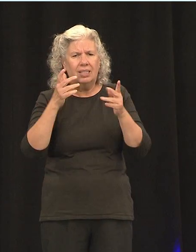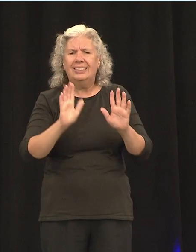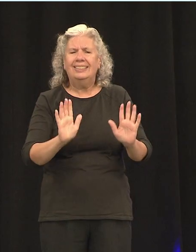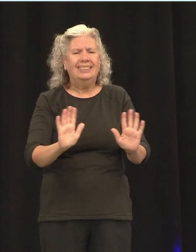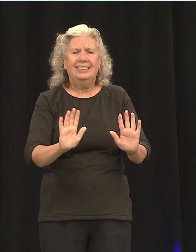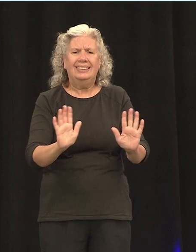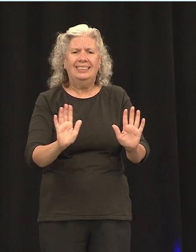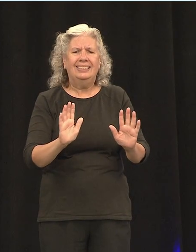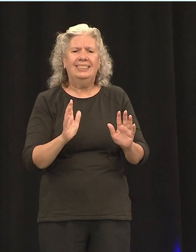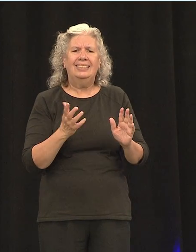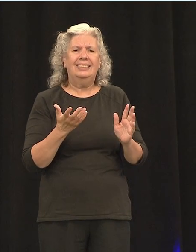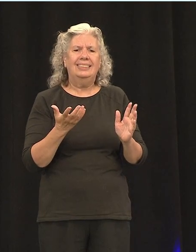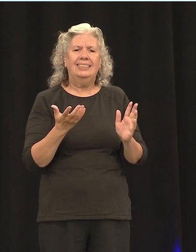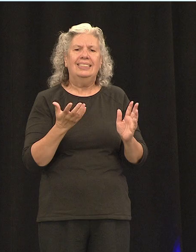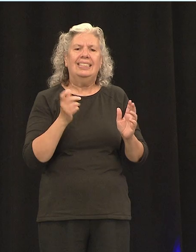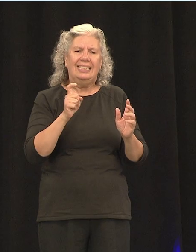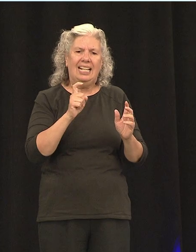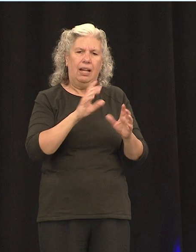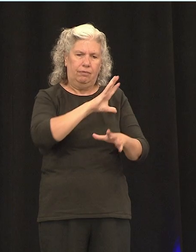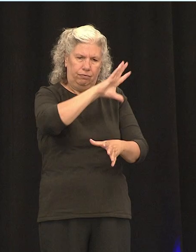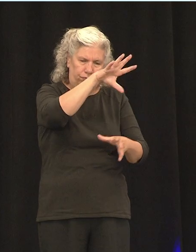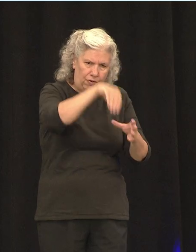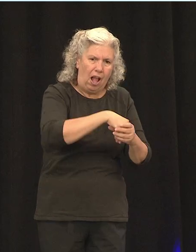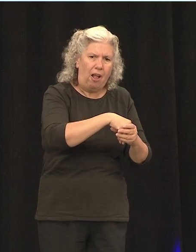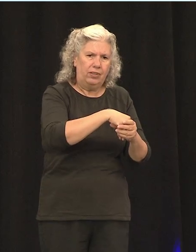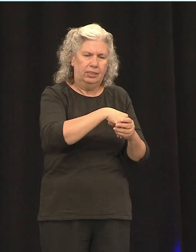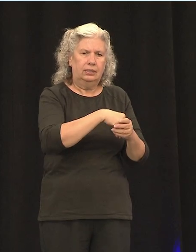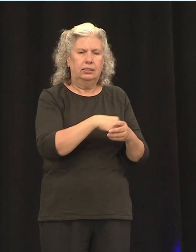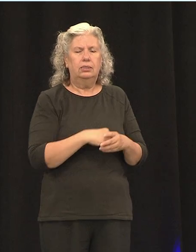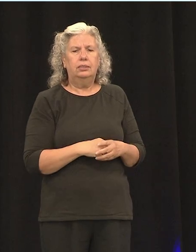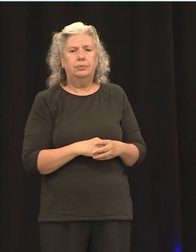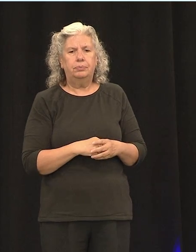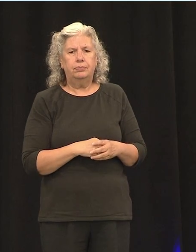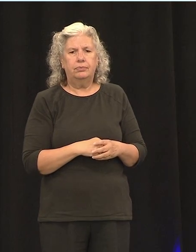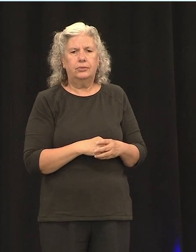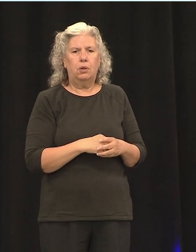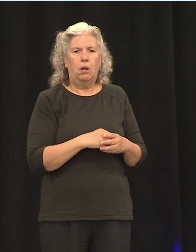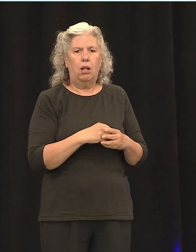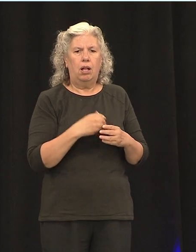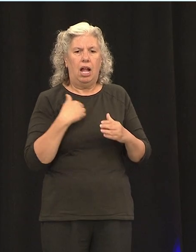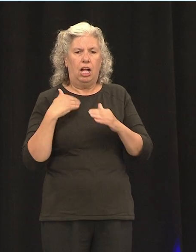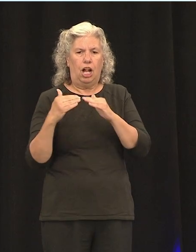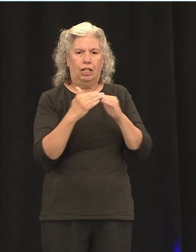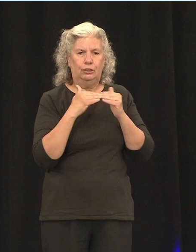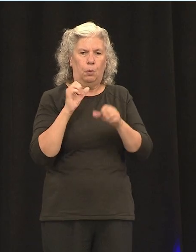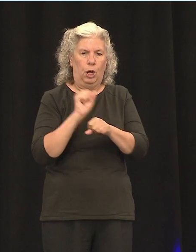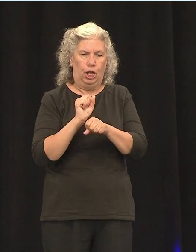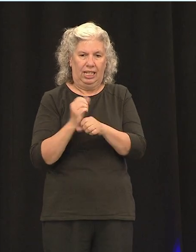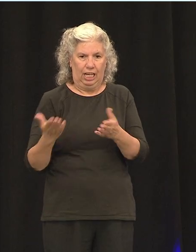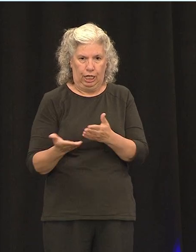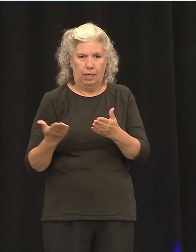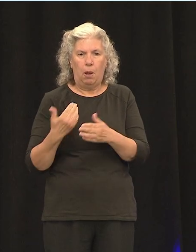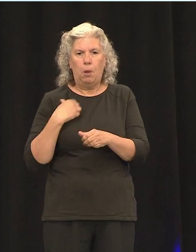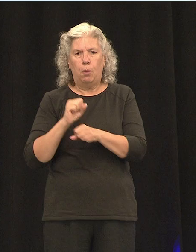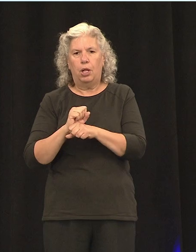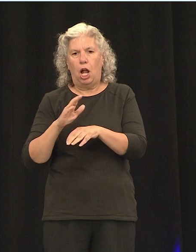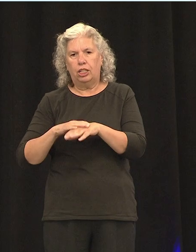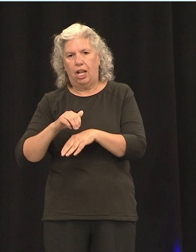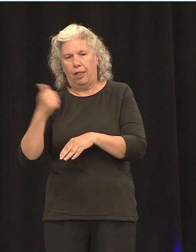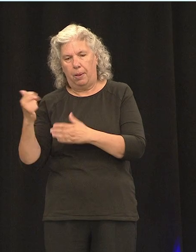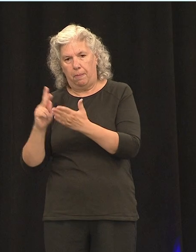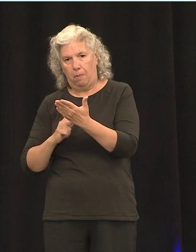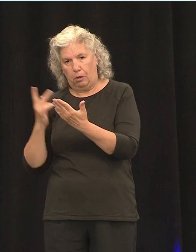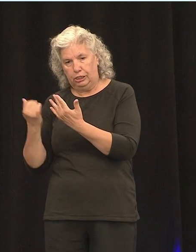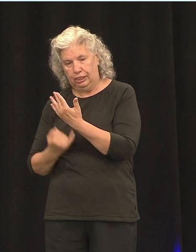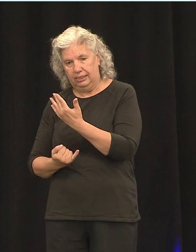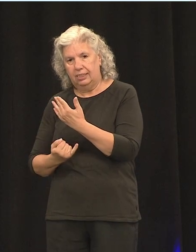I work for a Deafblind Project. Each state has one. My colleague Edgenie works in Texas on a Deafblind Project. So there's people out there in organizations that